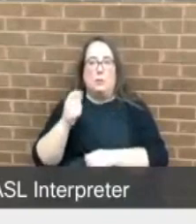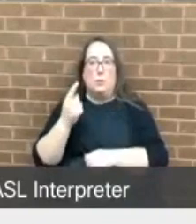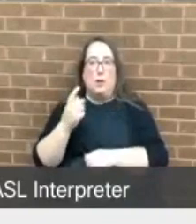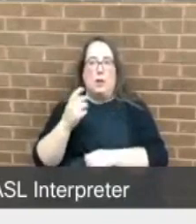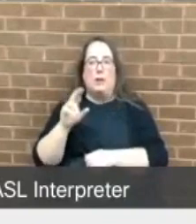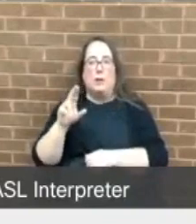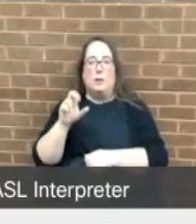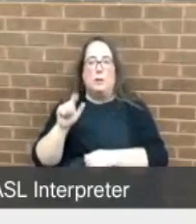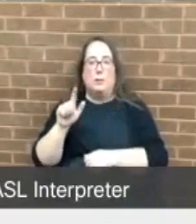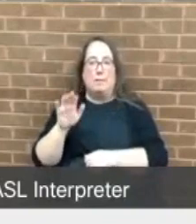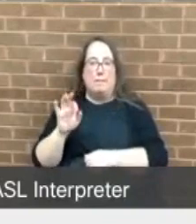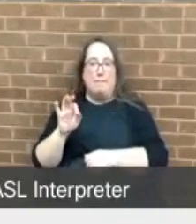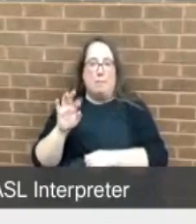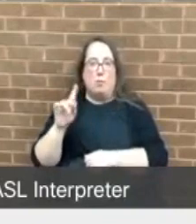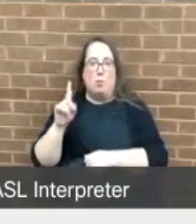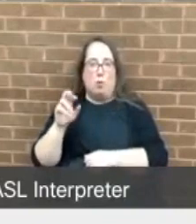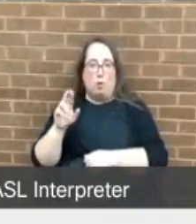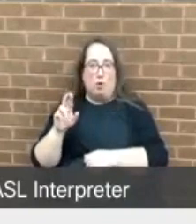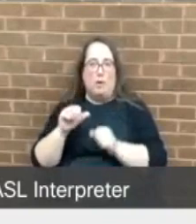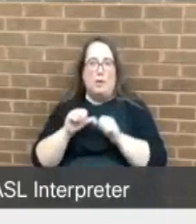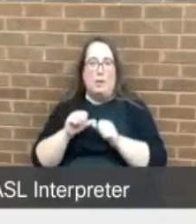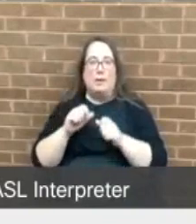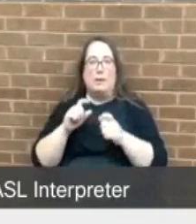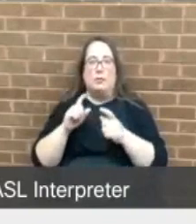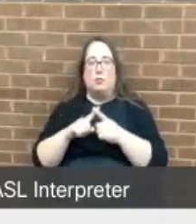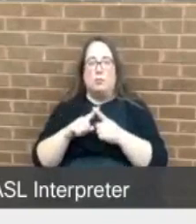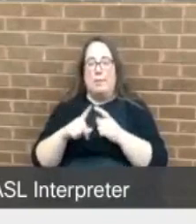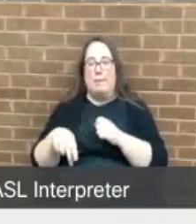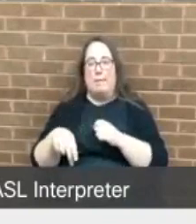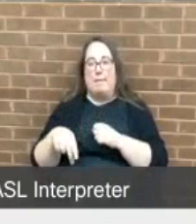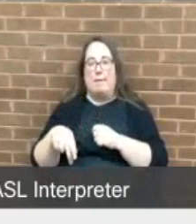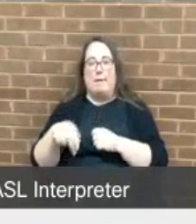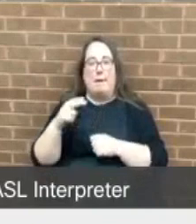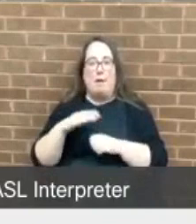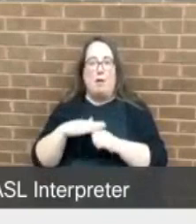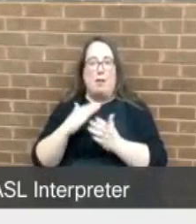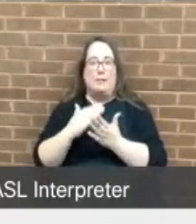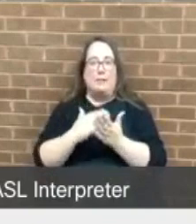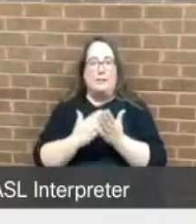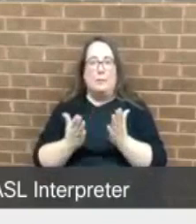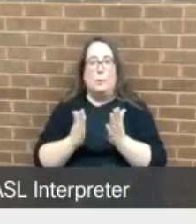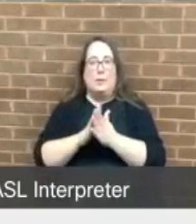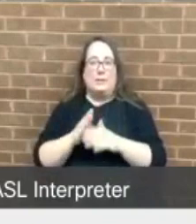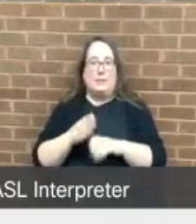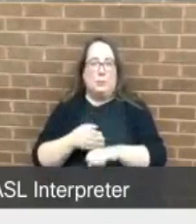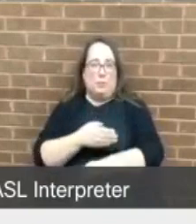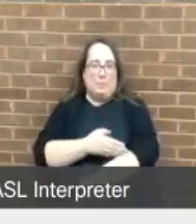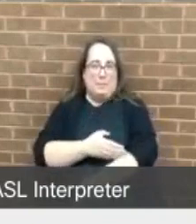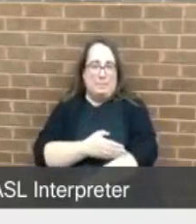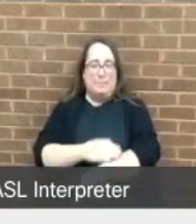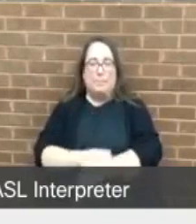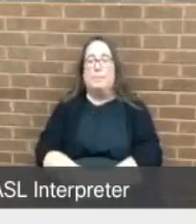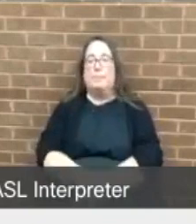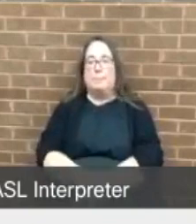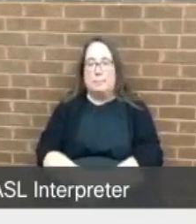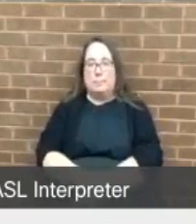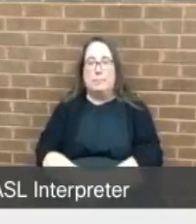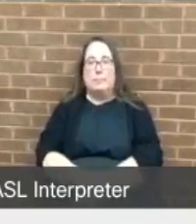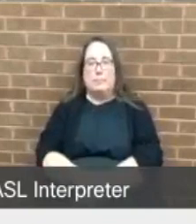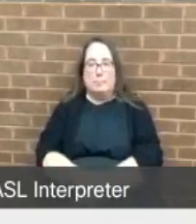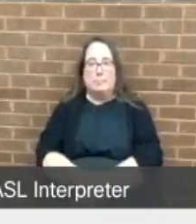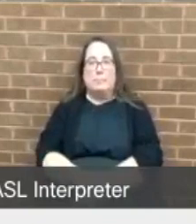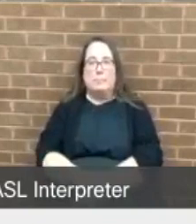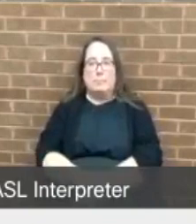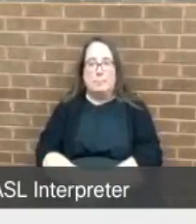US 29 corridors continue to be high on our list of requested improvements. This